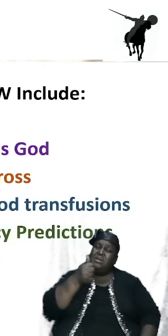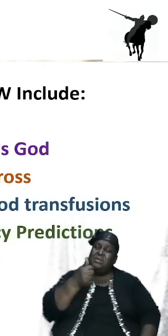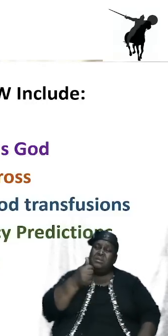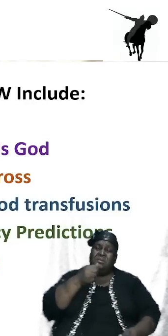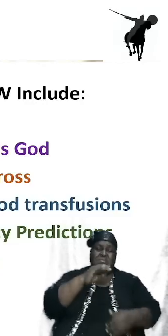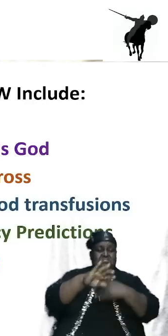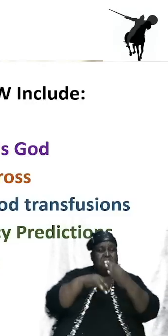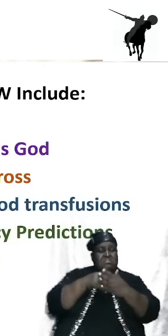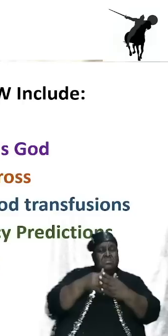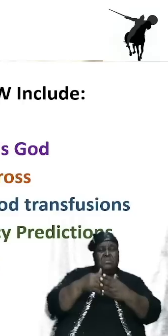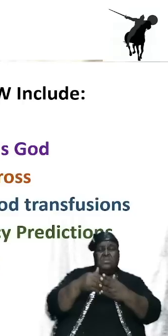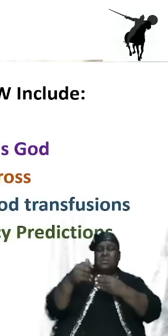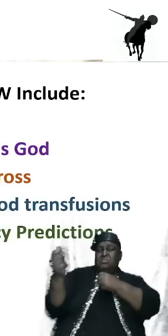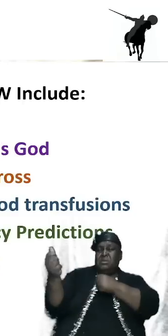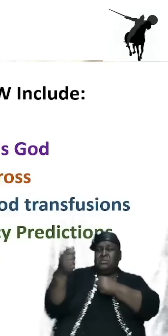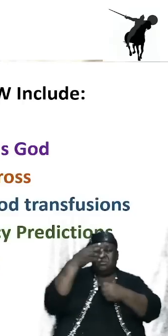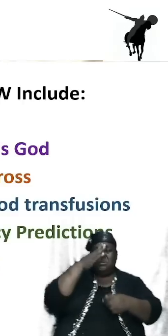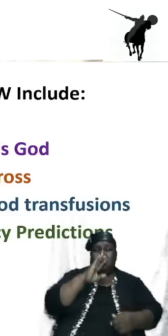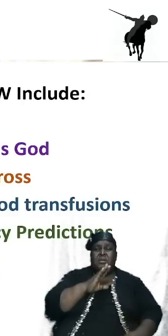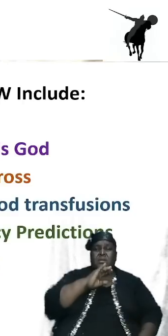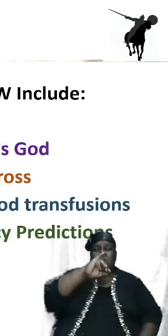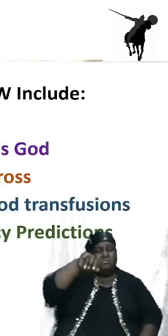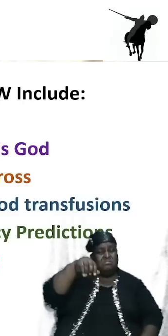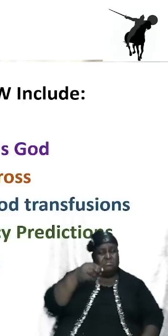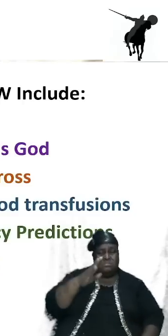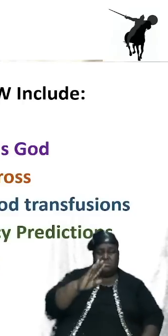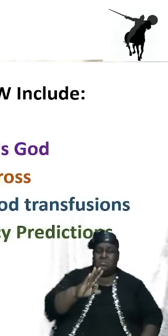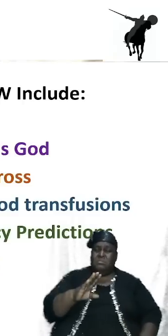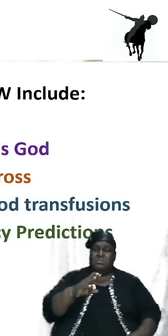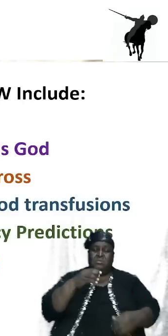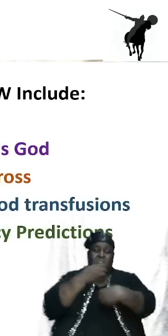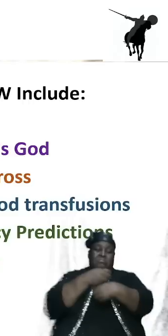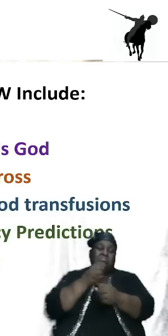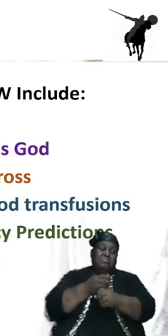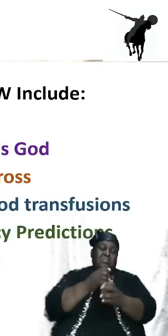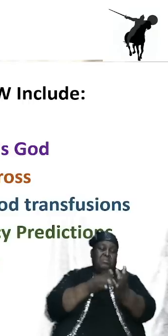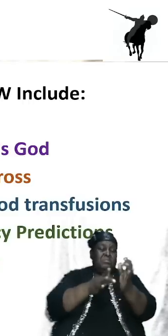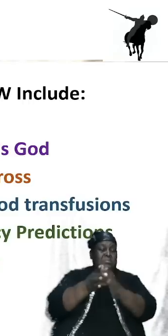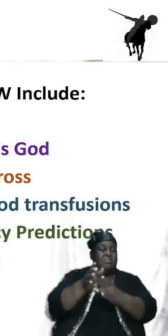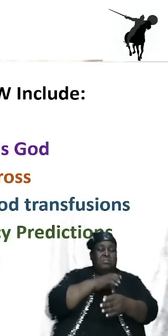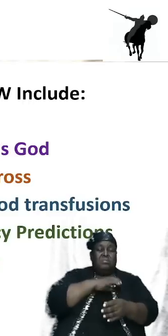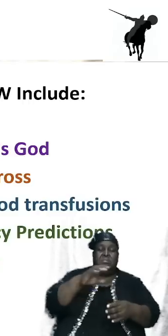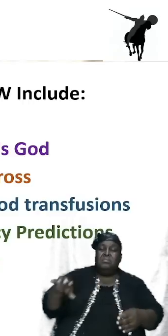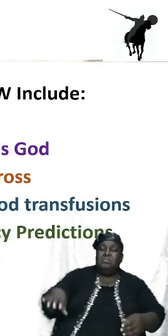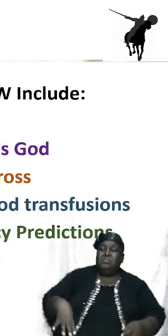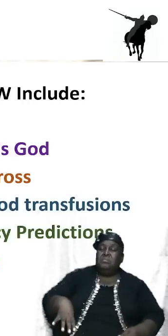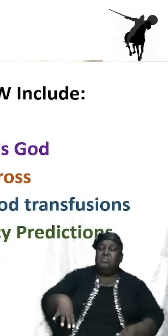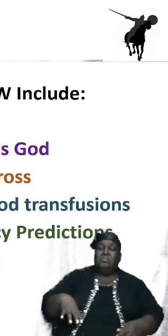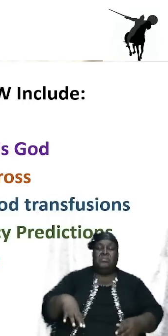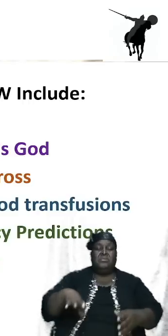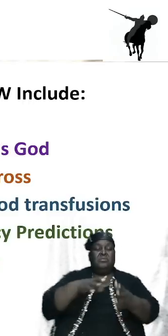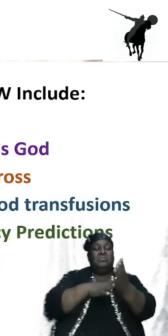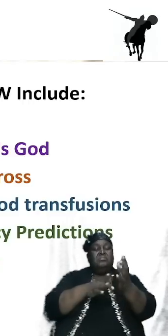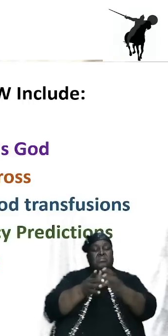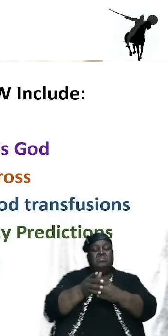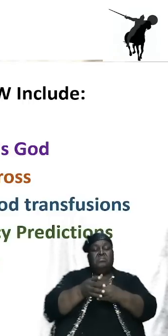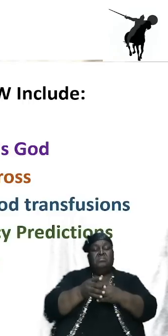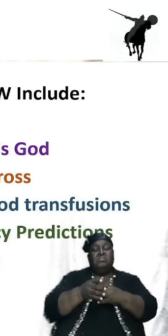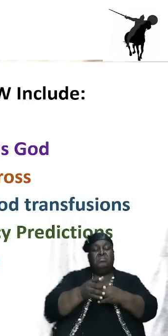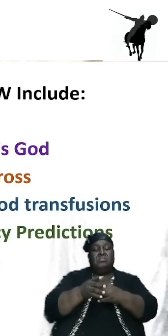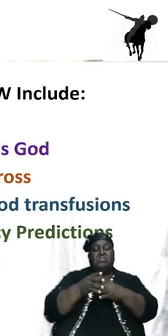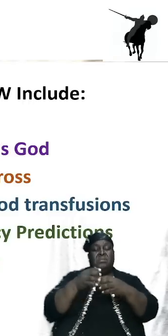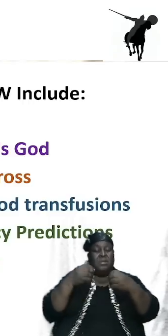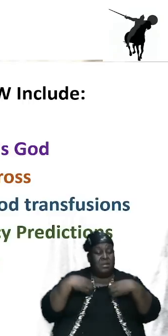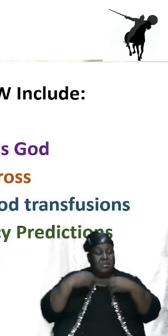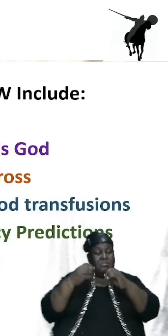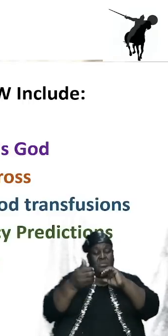Amen. In other words, they are saying that Jehovah God created Jesus Christ. So Jesus now has become a created being. Amen. So